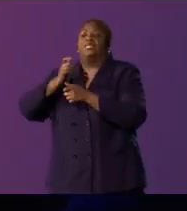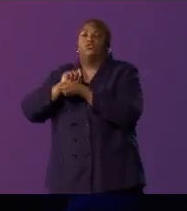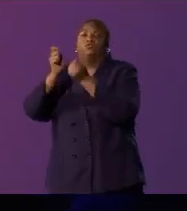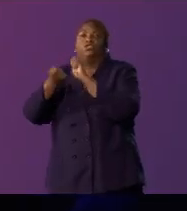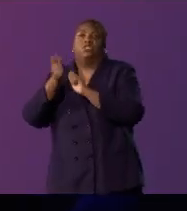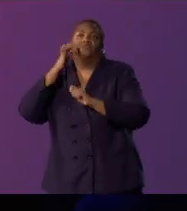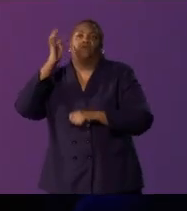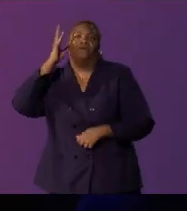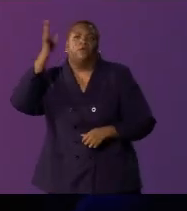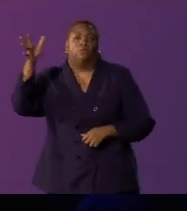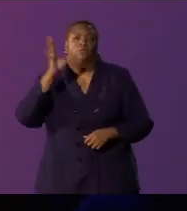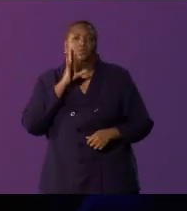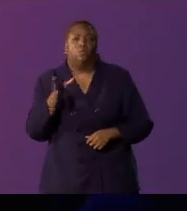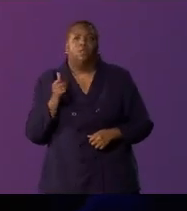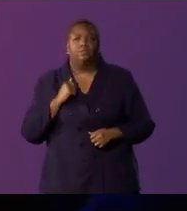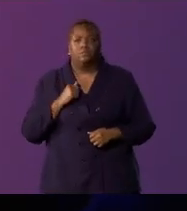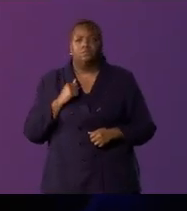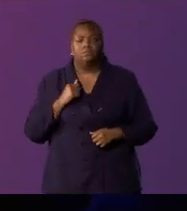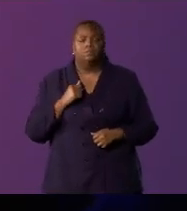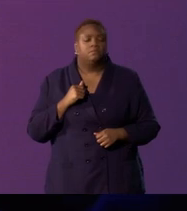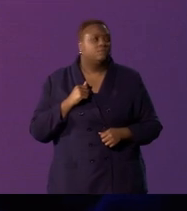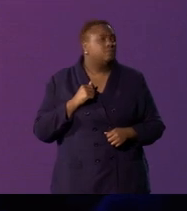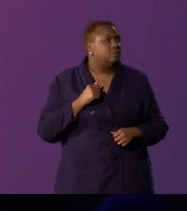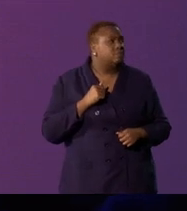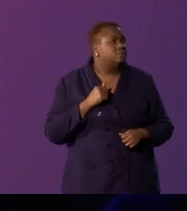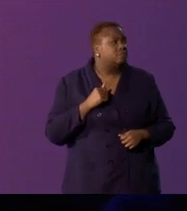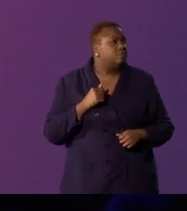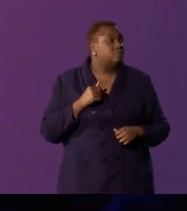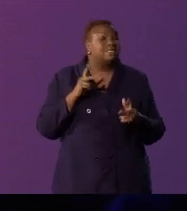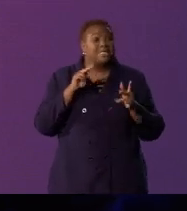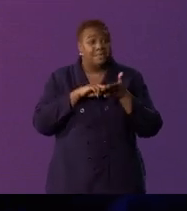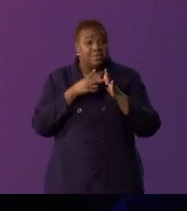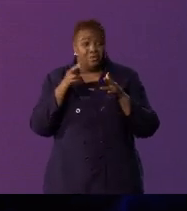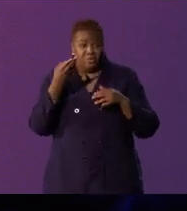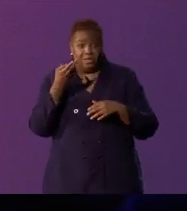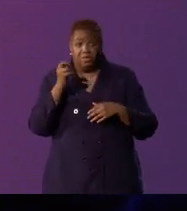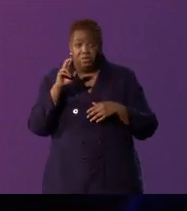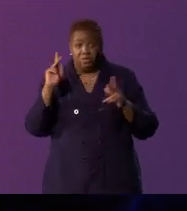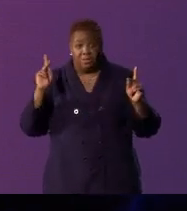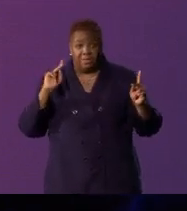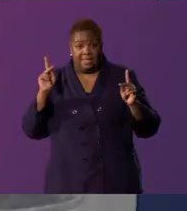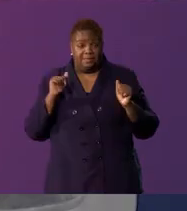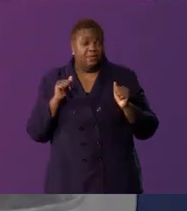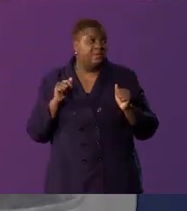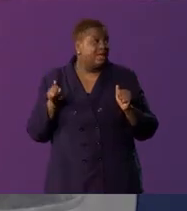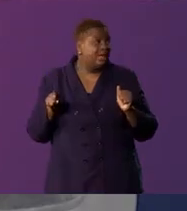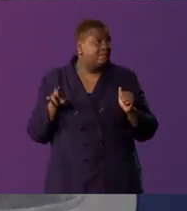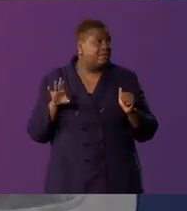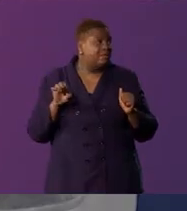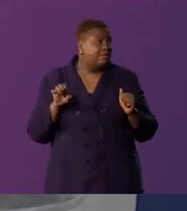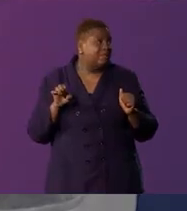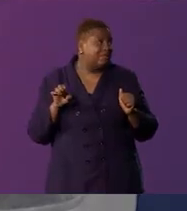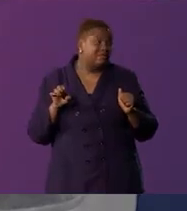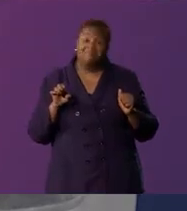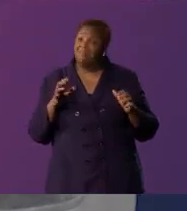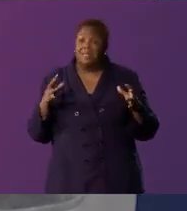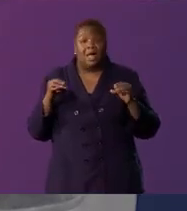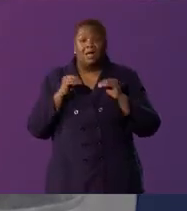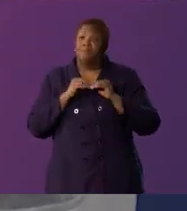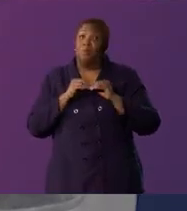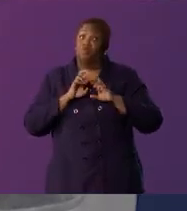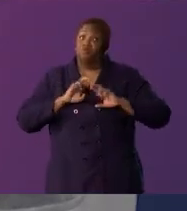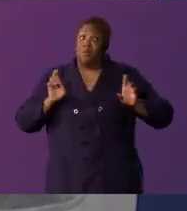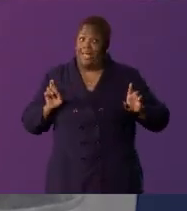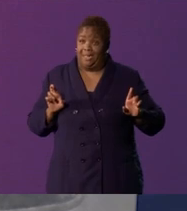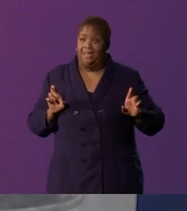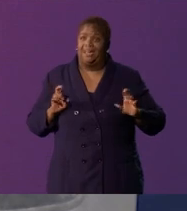dual problem. Now, that means you HR people have to be a hell of a lot more on your toes